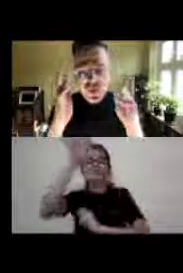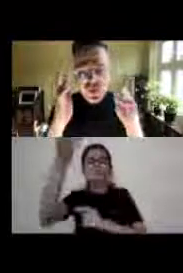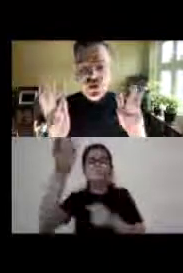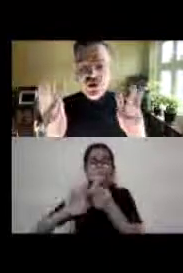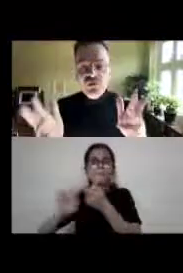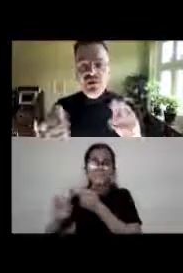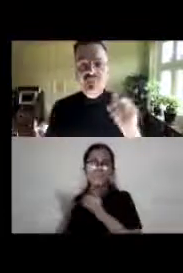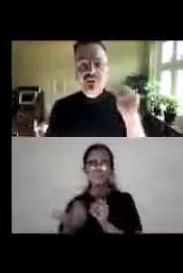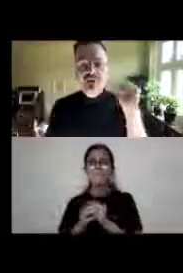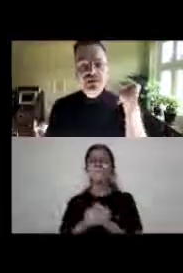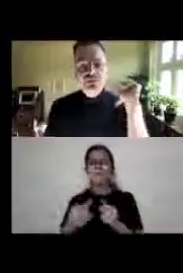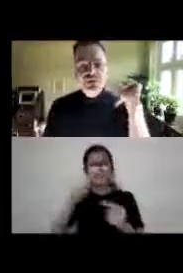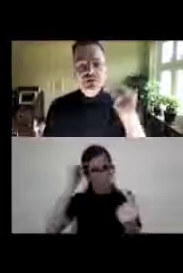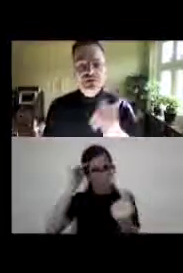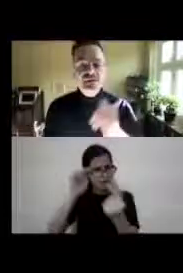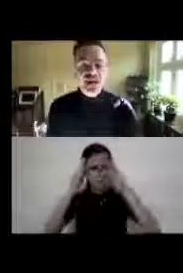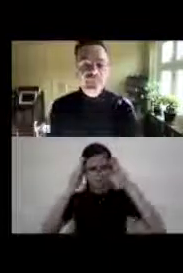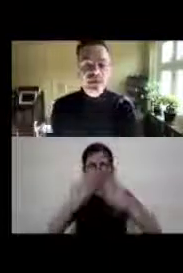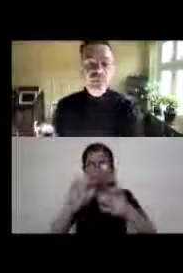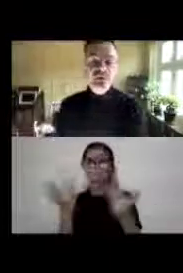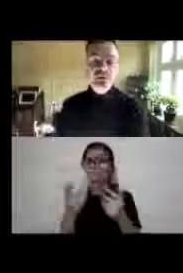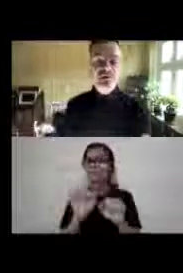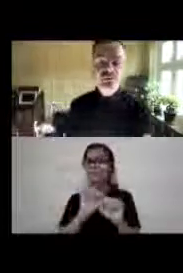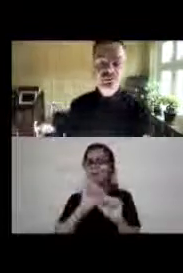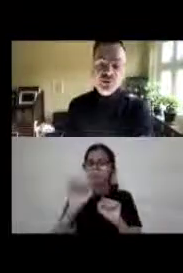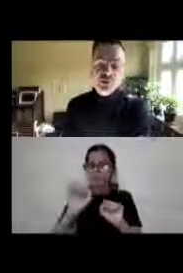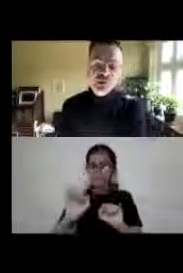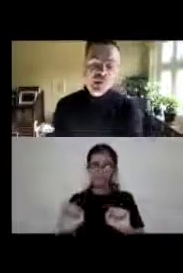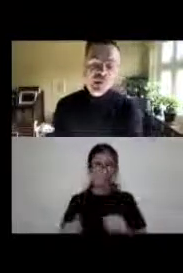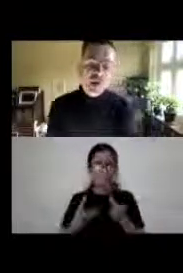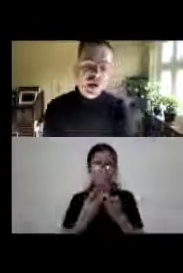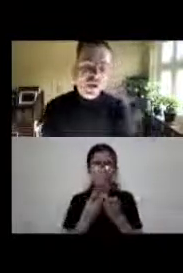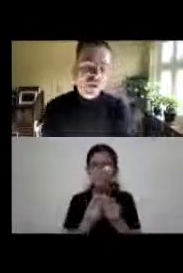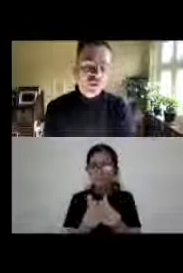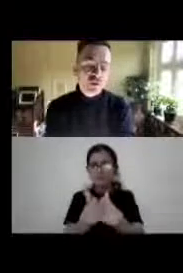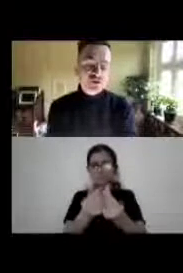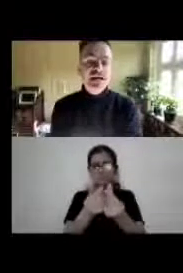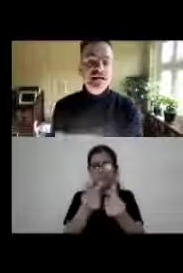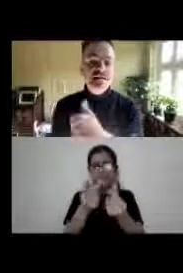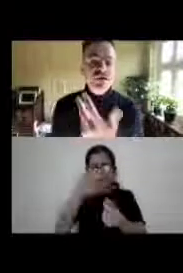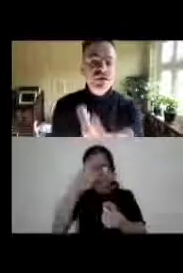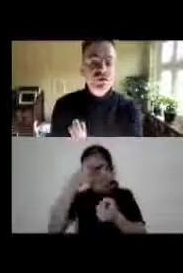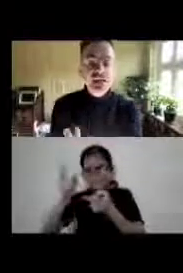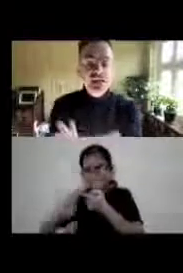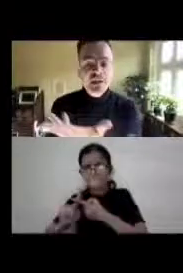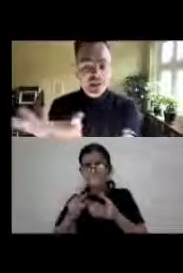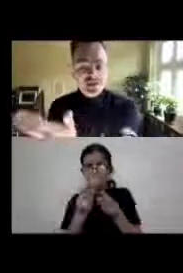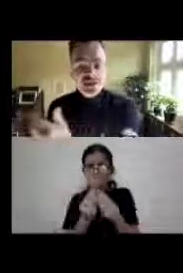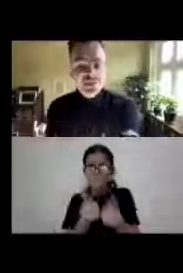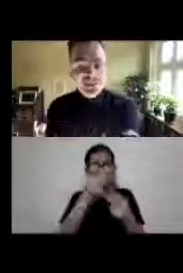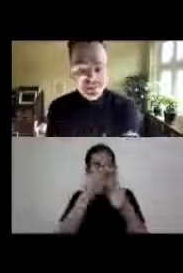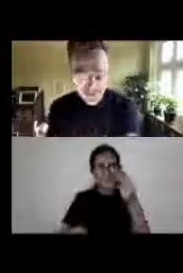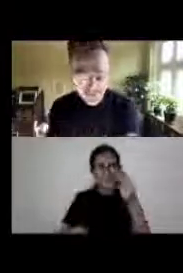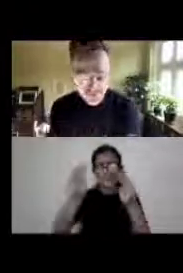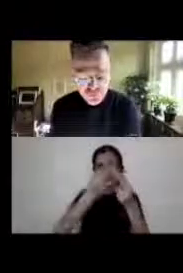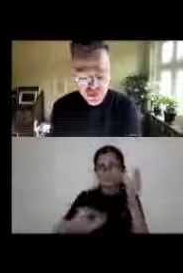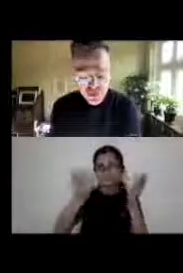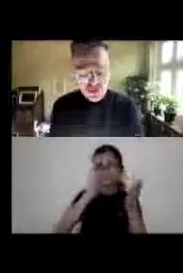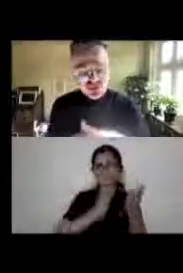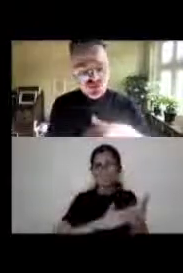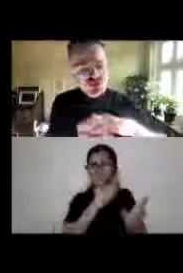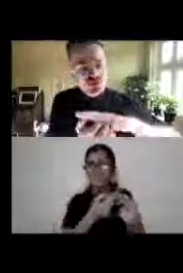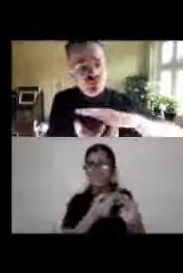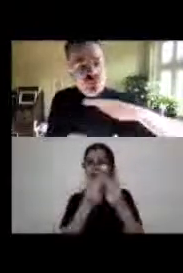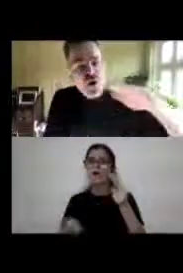The goal or the aim here was to come up with a solution how to tell a story, as Shilpa said, to like